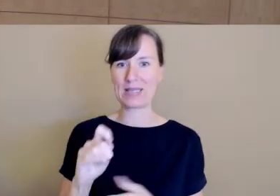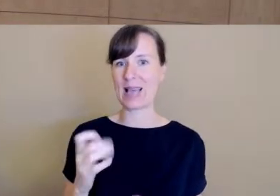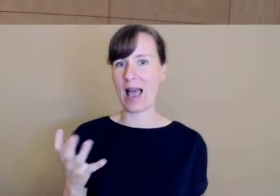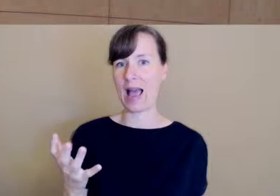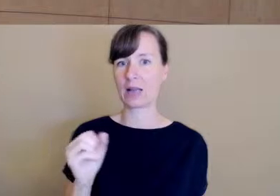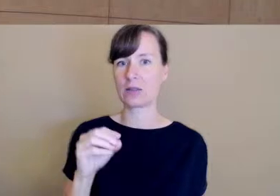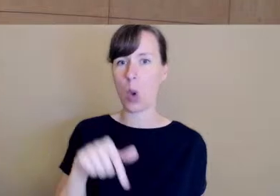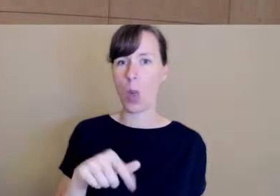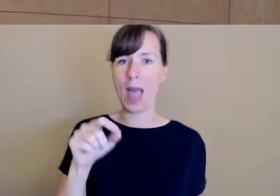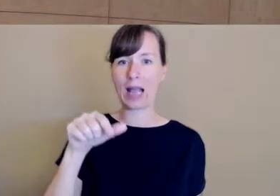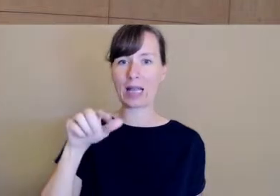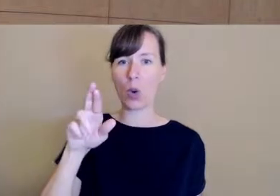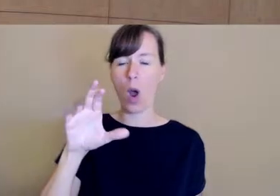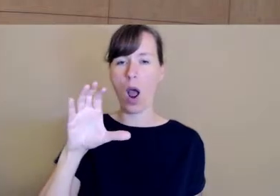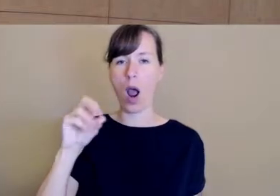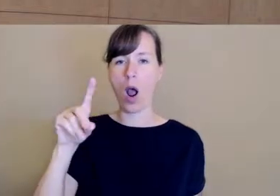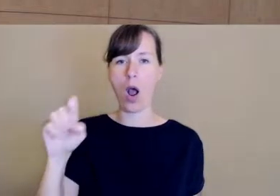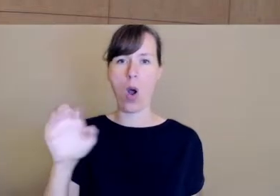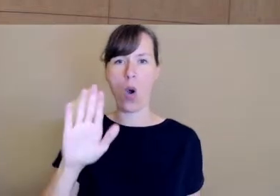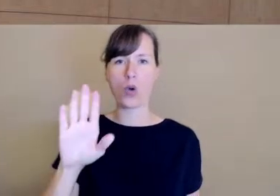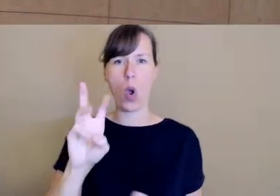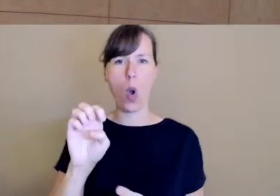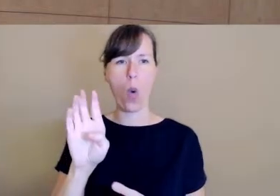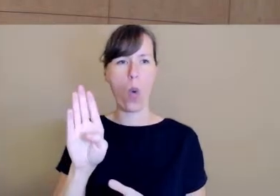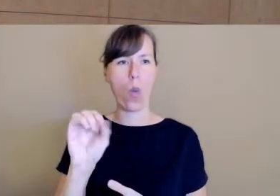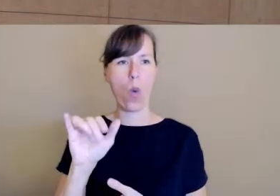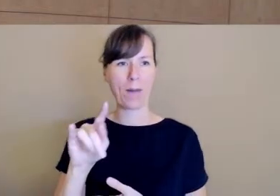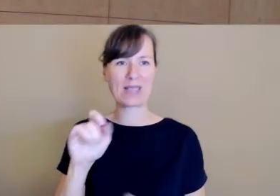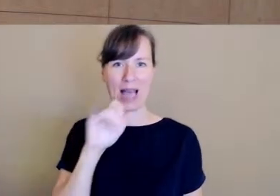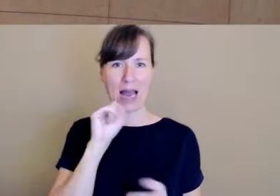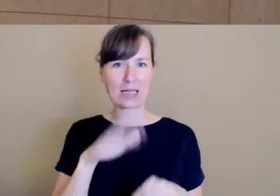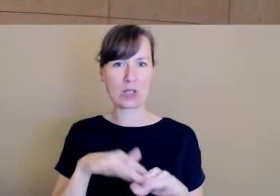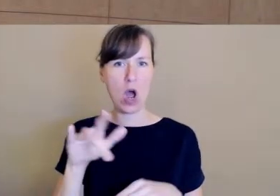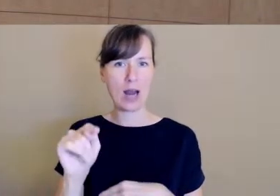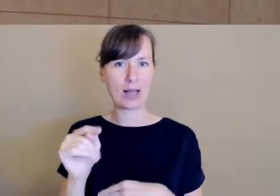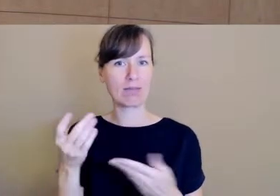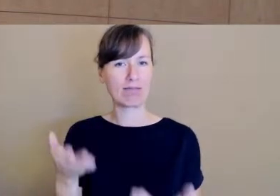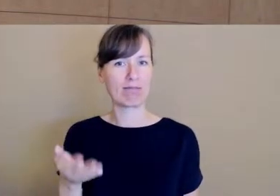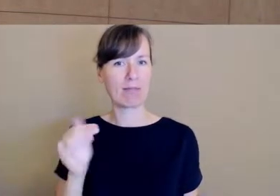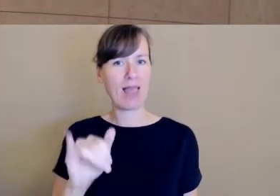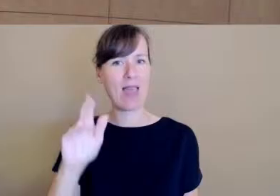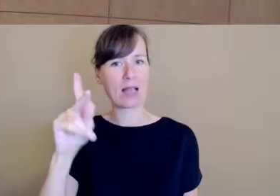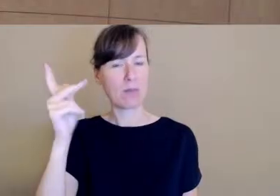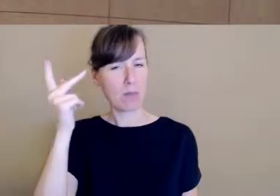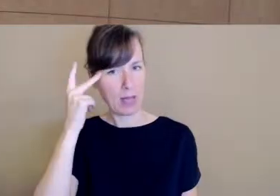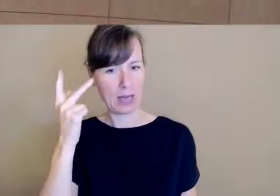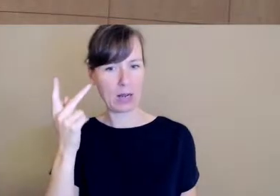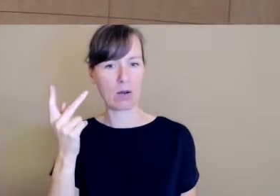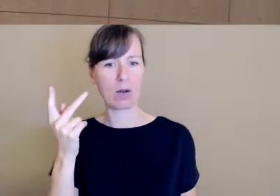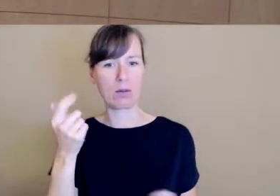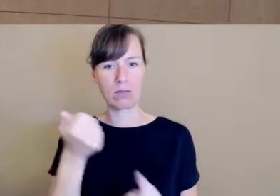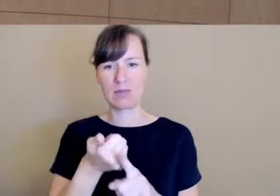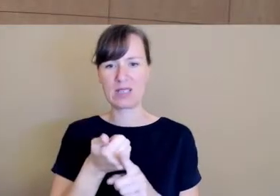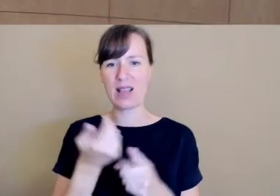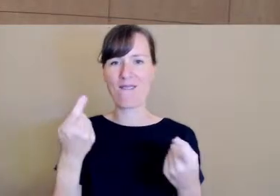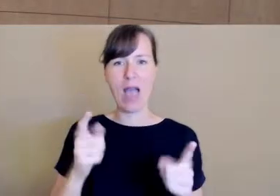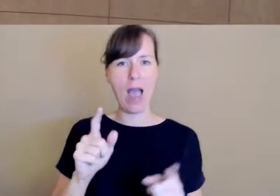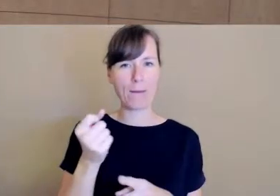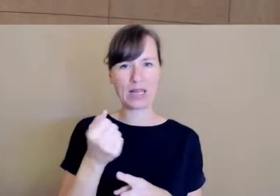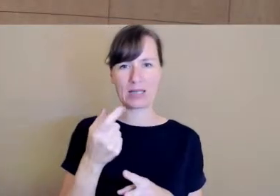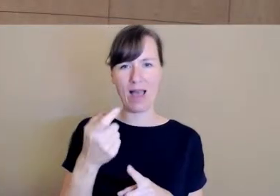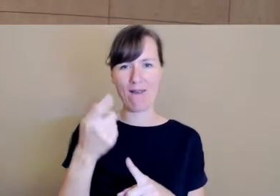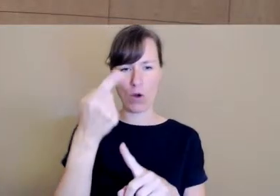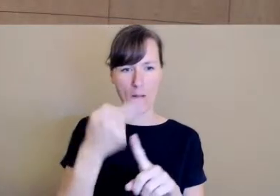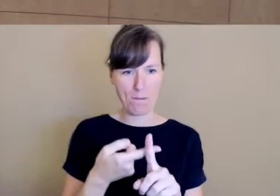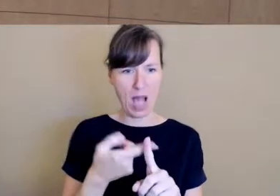it. I'm looking at it right here. So that's political in itself, and that happens every month, and it clearly happened right before our